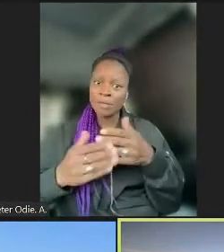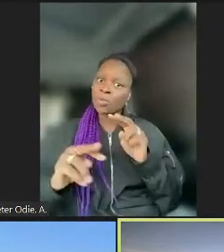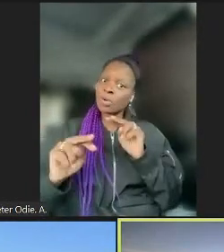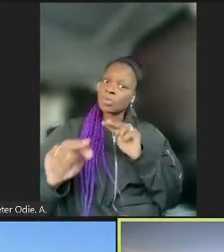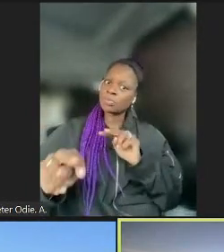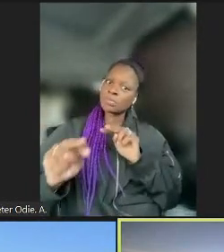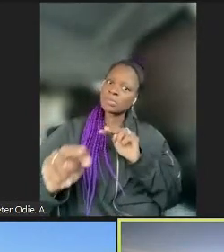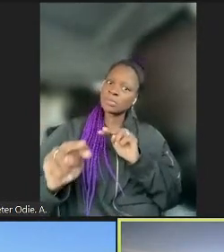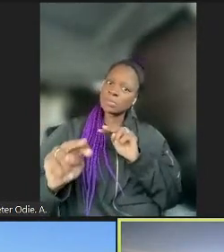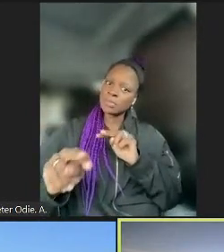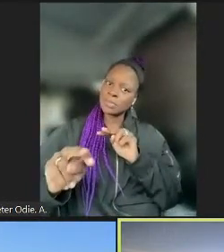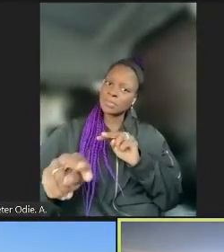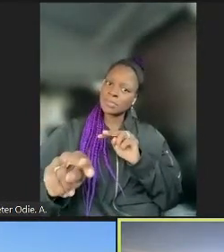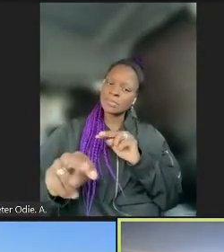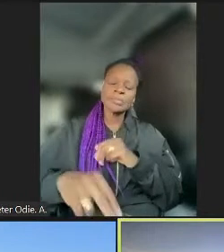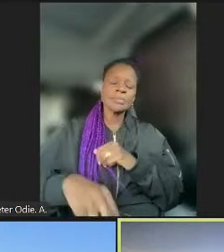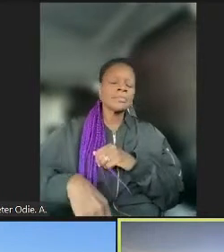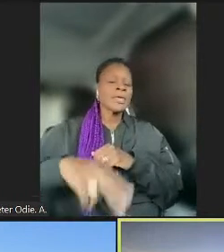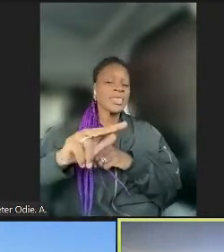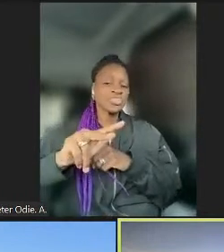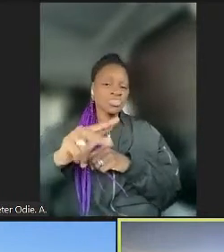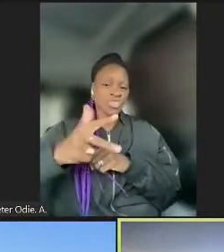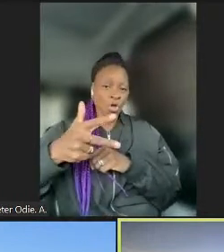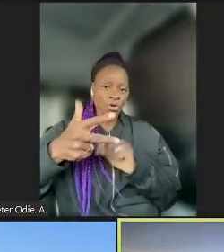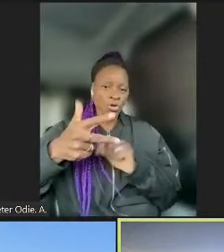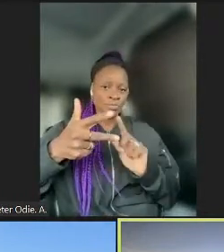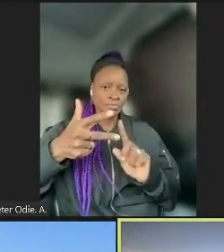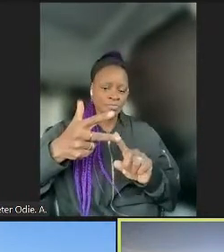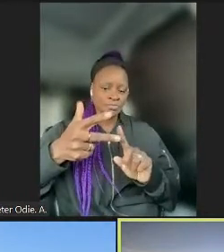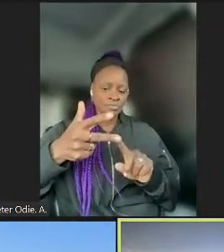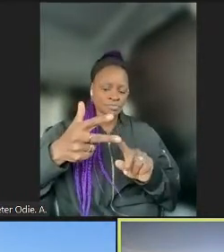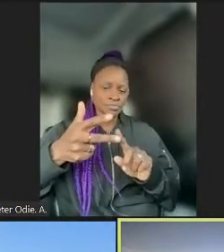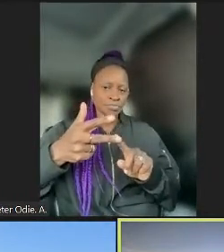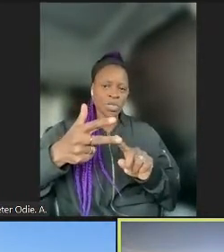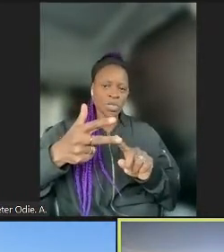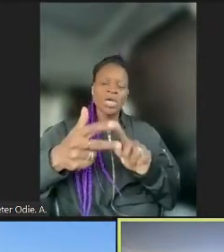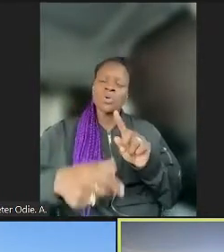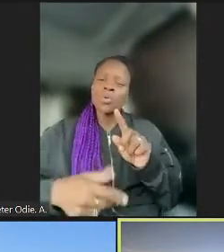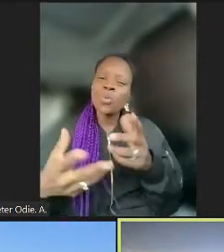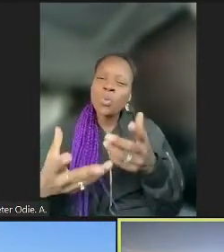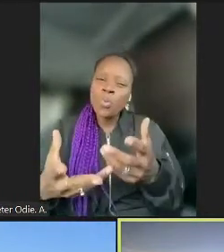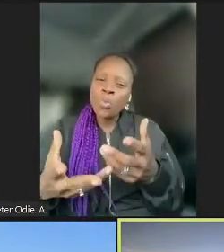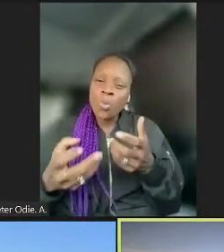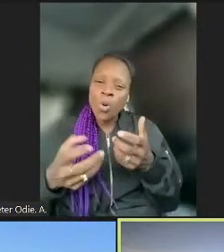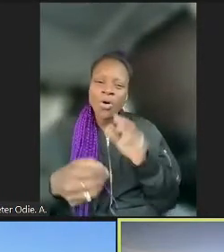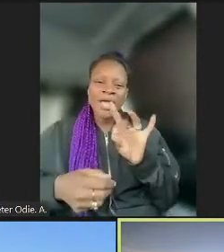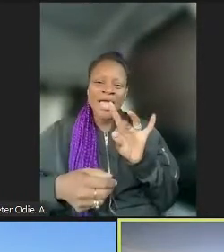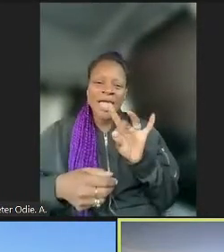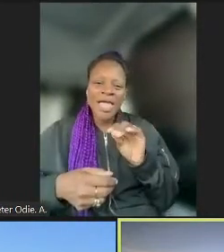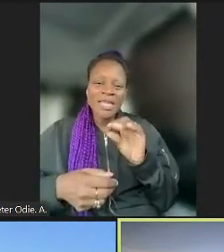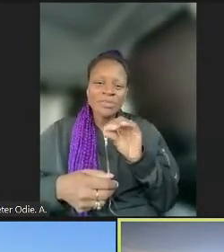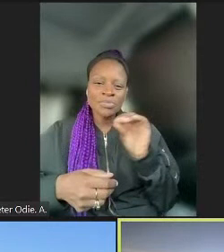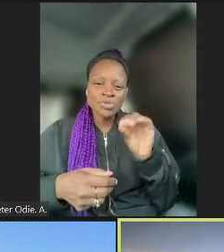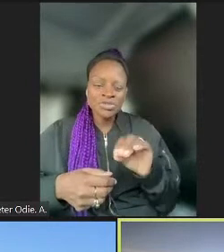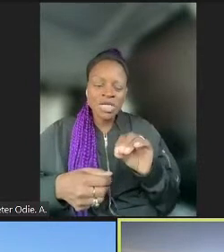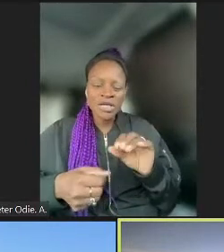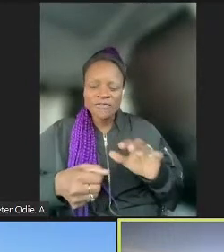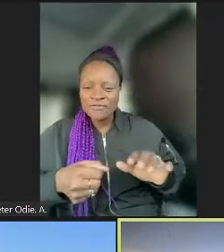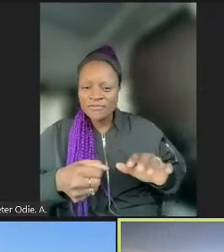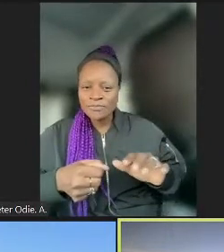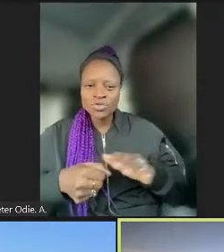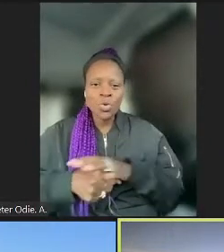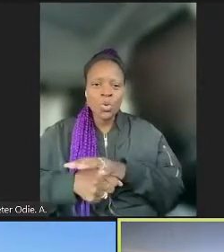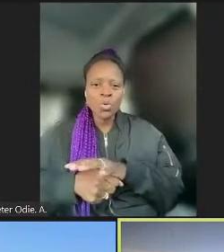Now, thirdly, we either need to get 80% of our total population